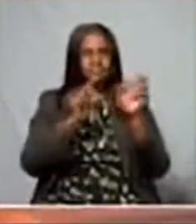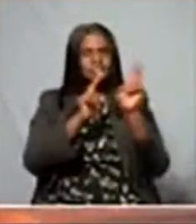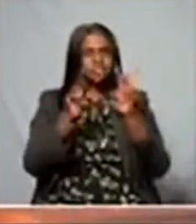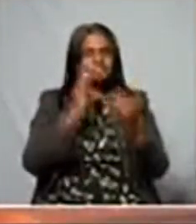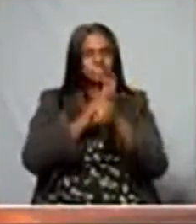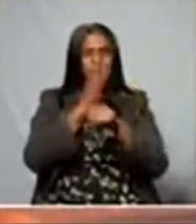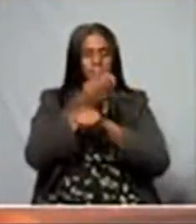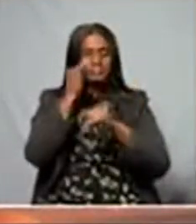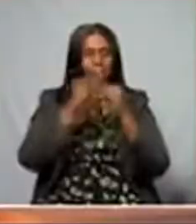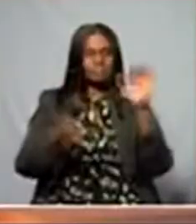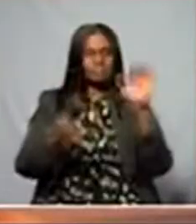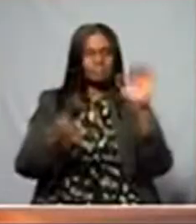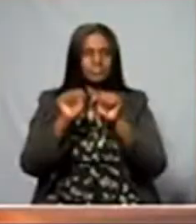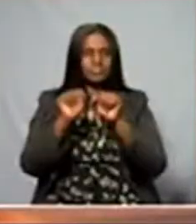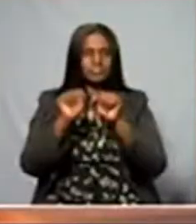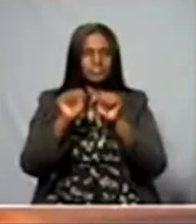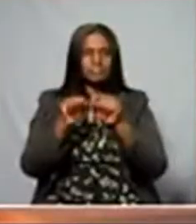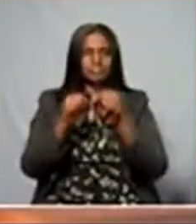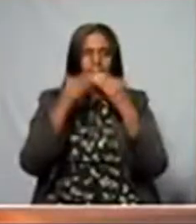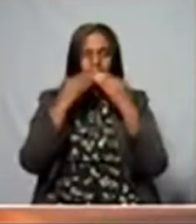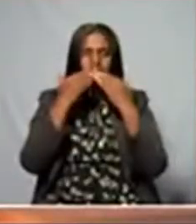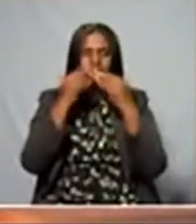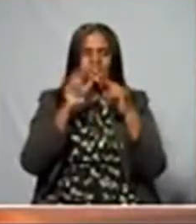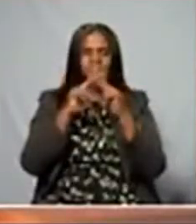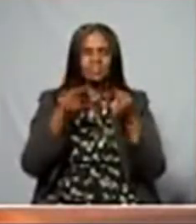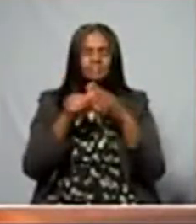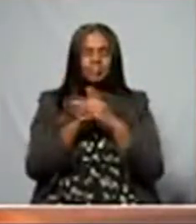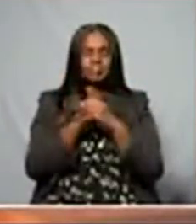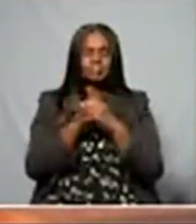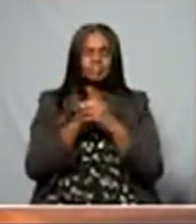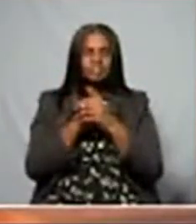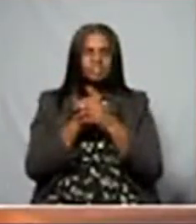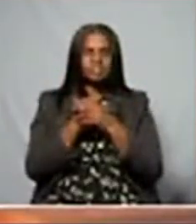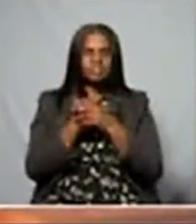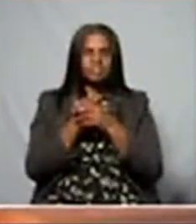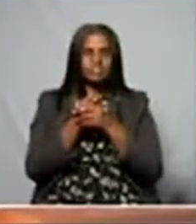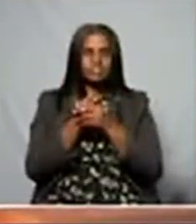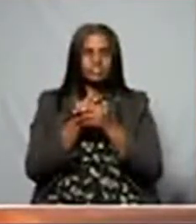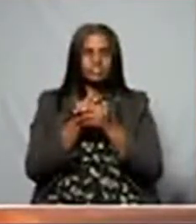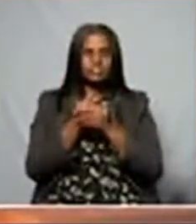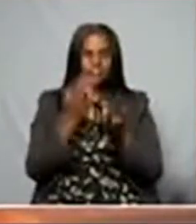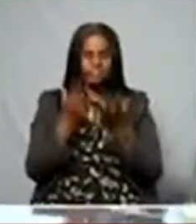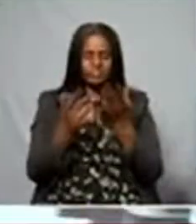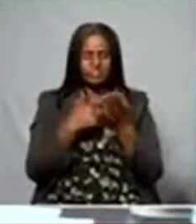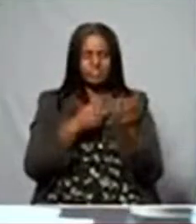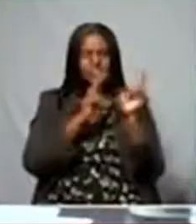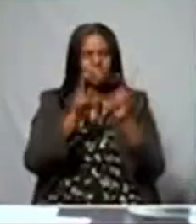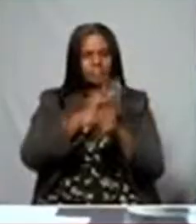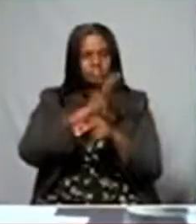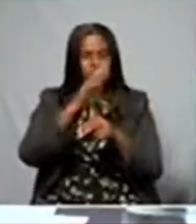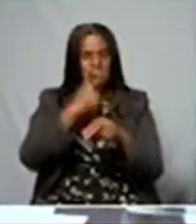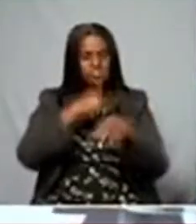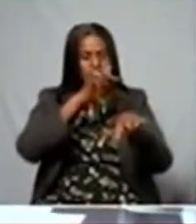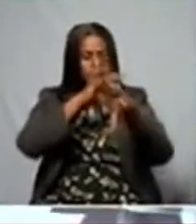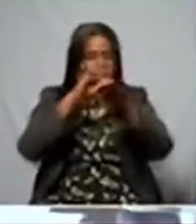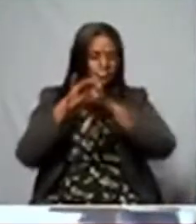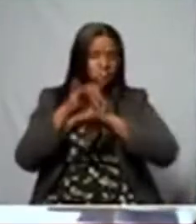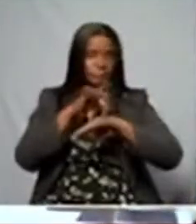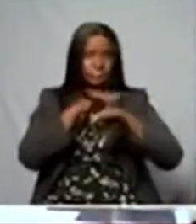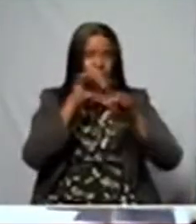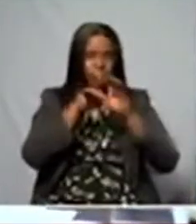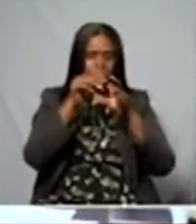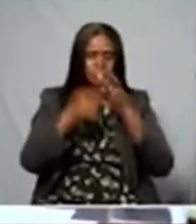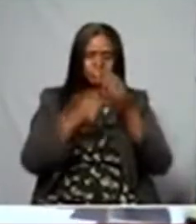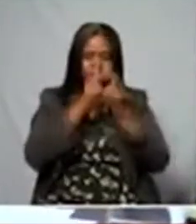close? Okay, thank you, Chair. Maybe as I respond, I'll touch on what